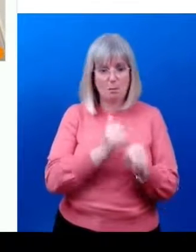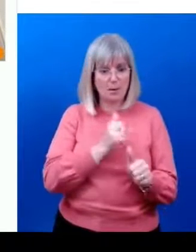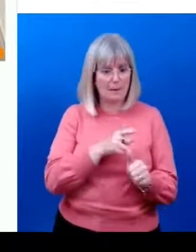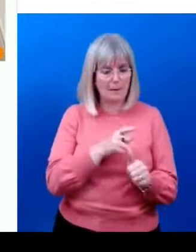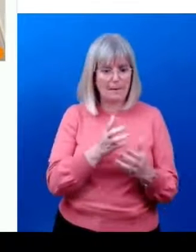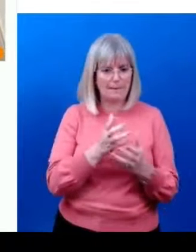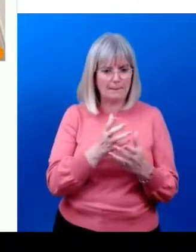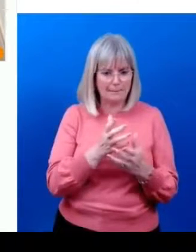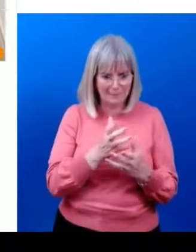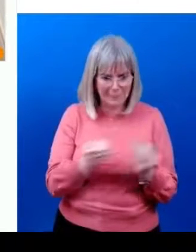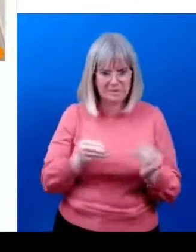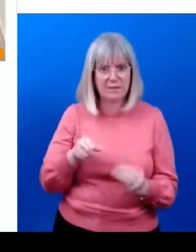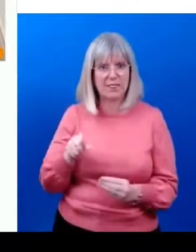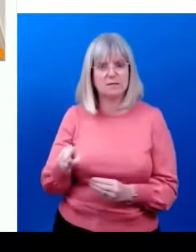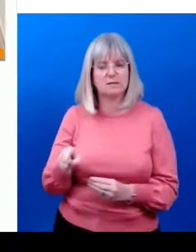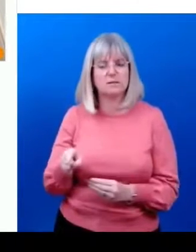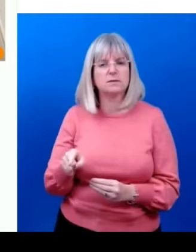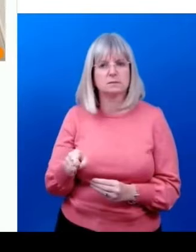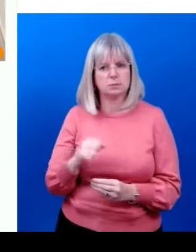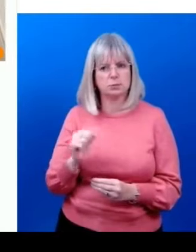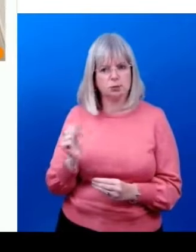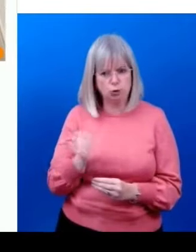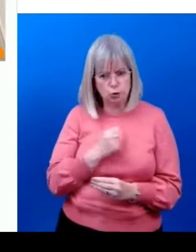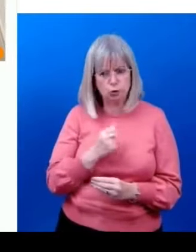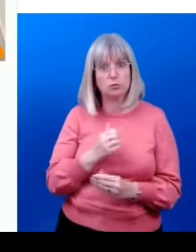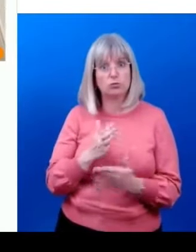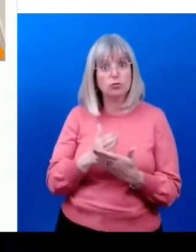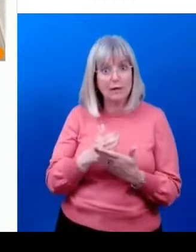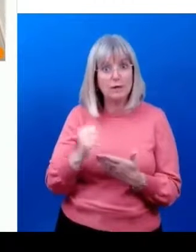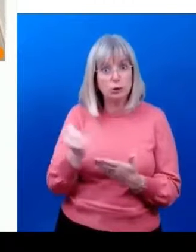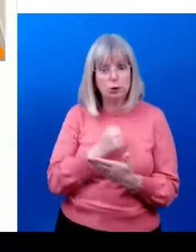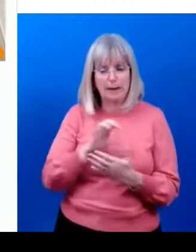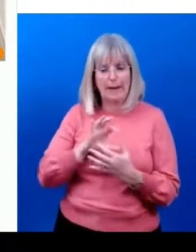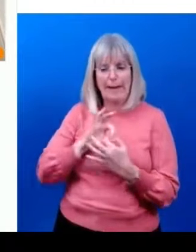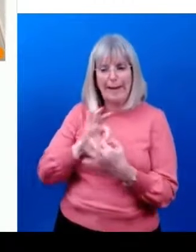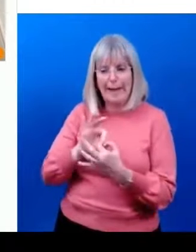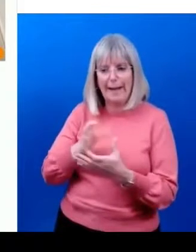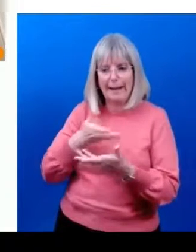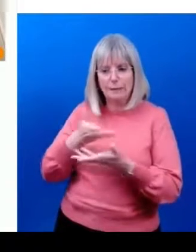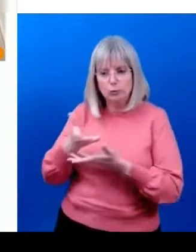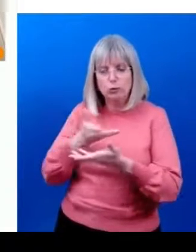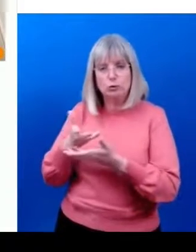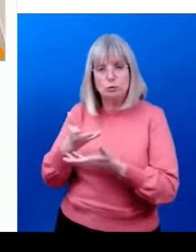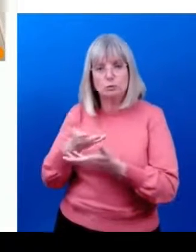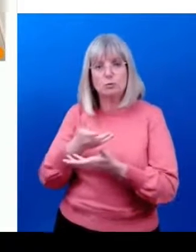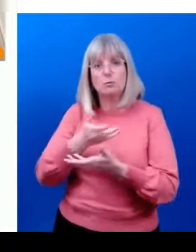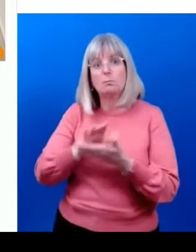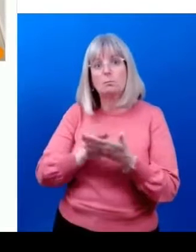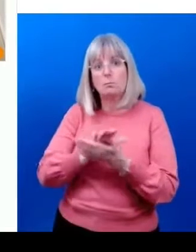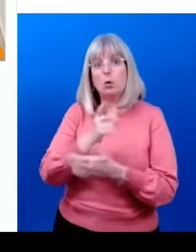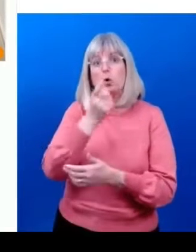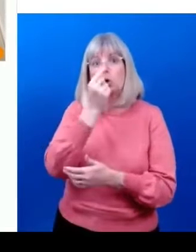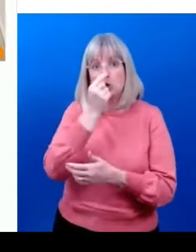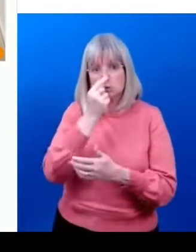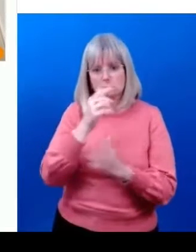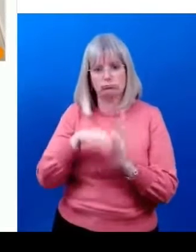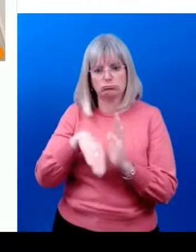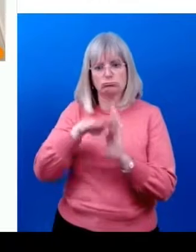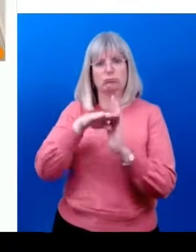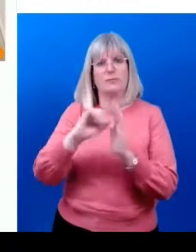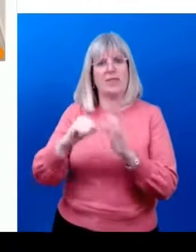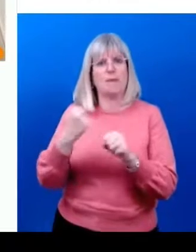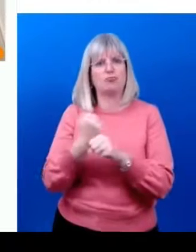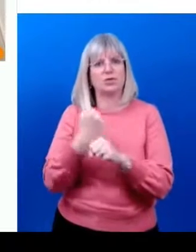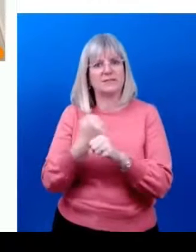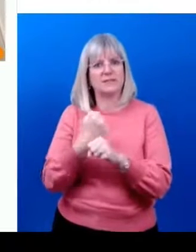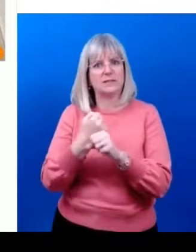should have really engaged with those people, and then they would have probably increased their productivity. Yeah. And the second point is